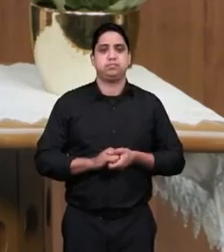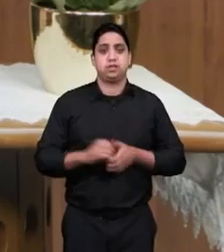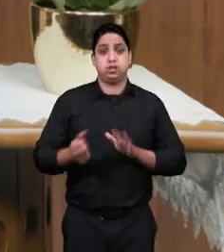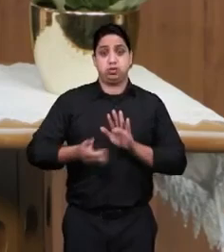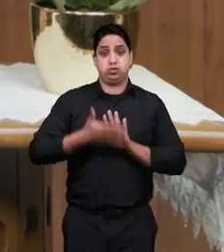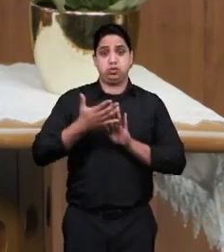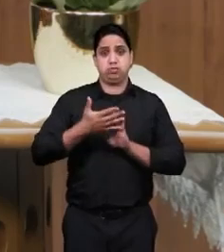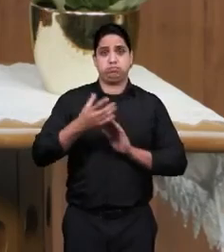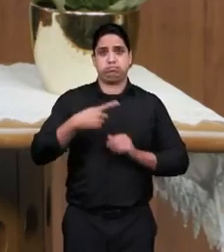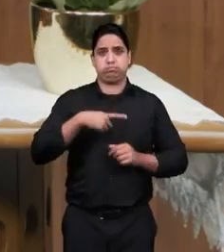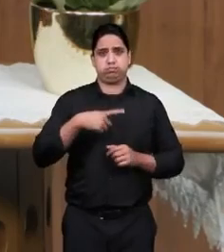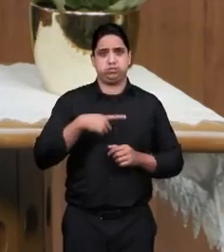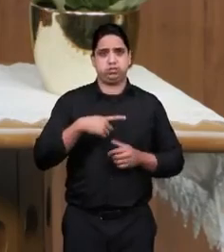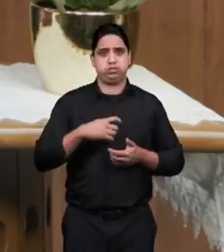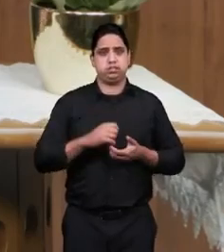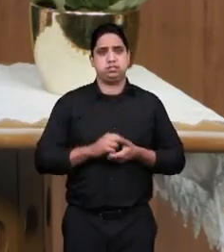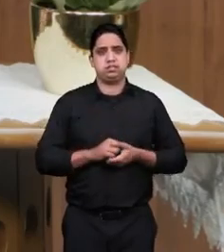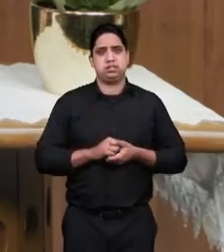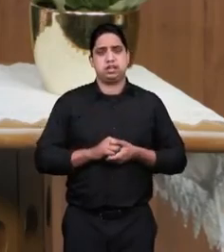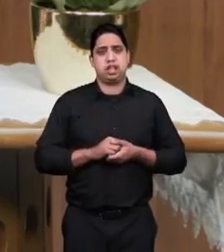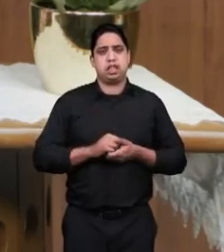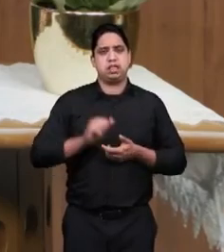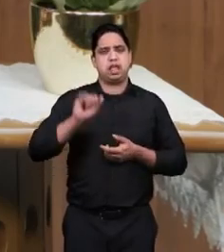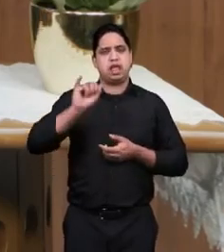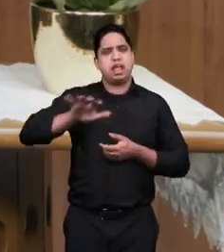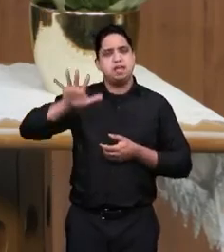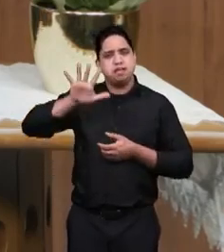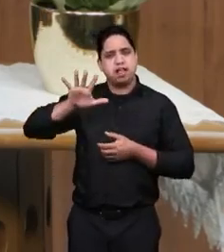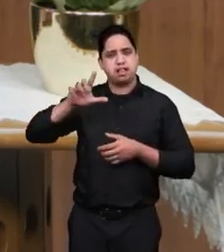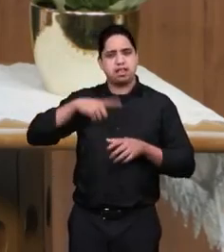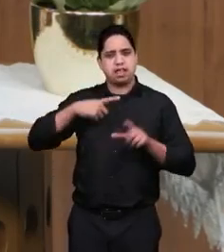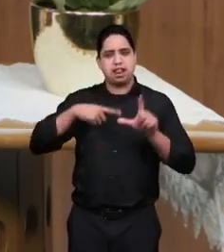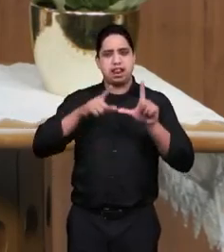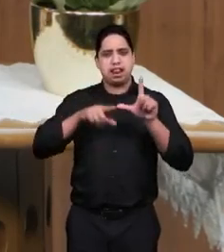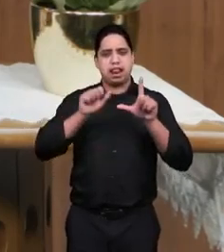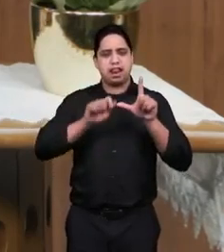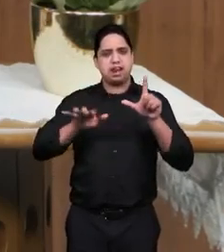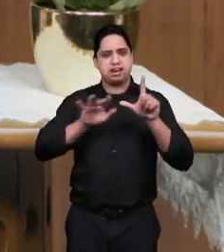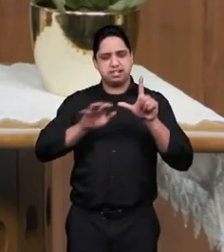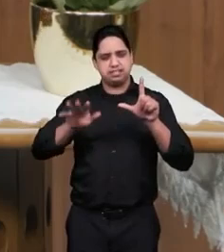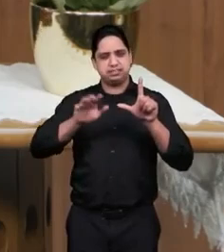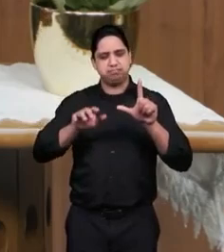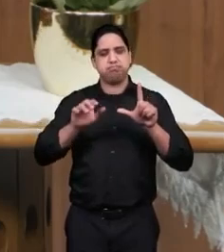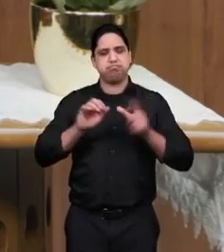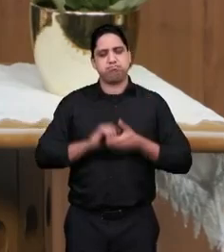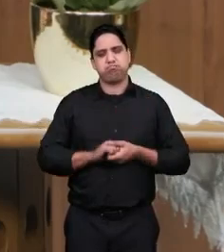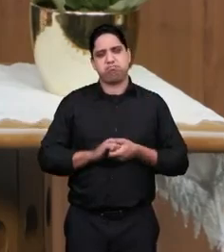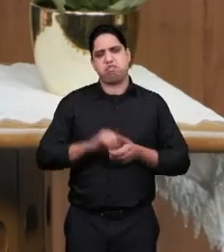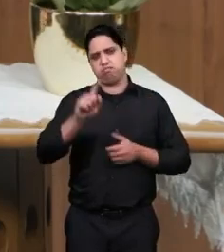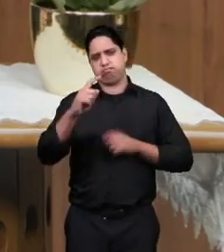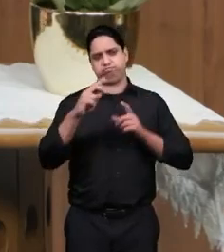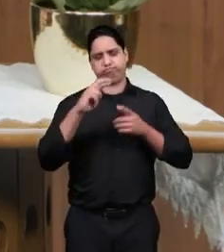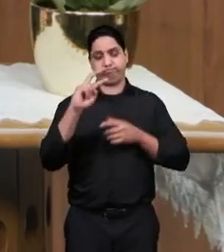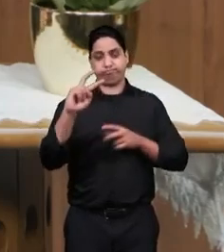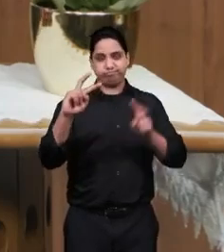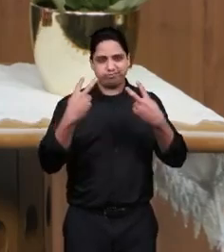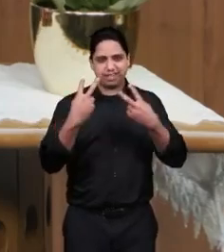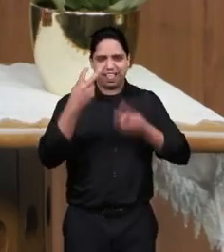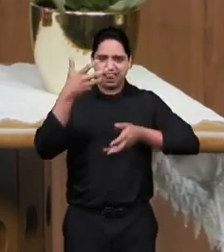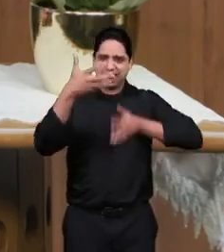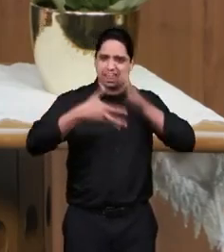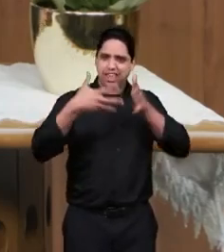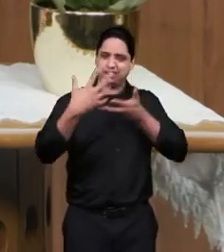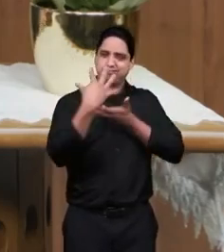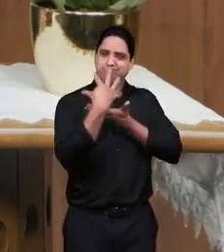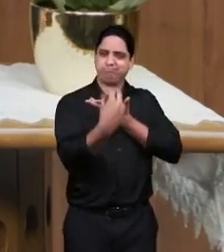will have in the images, the lyrics written, it will be projected. And you may be singing